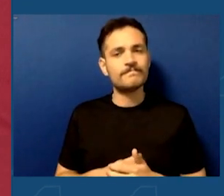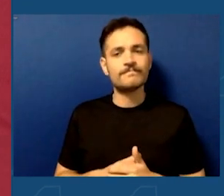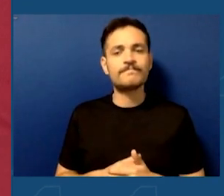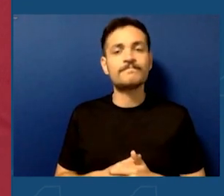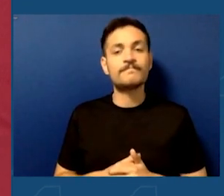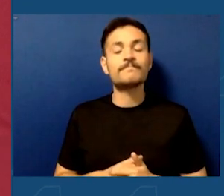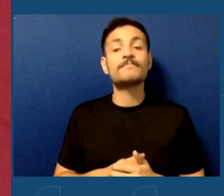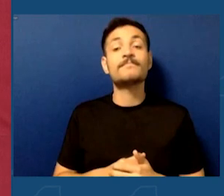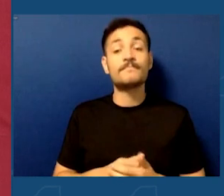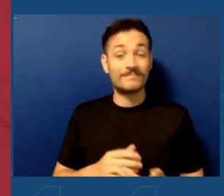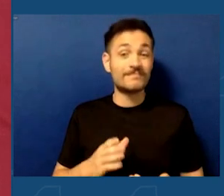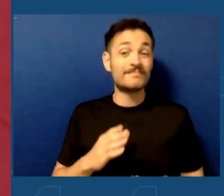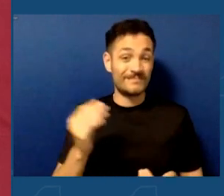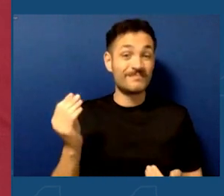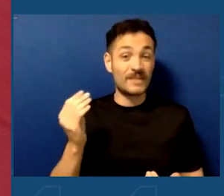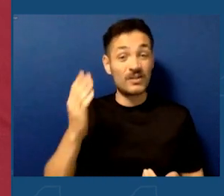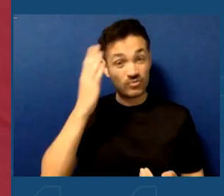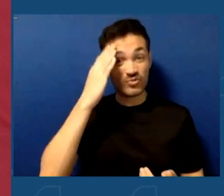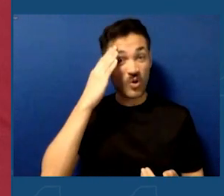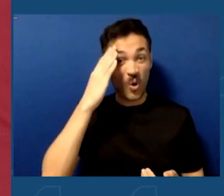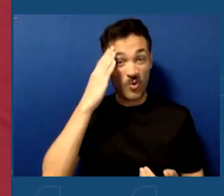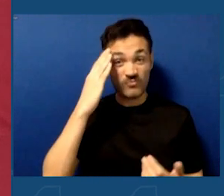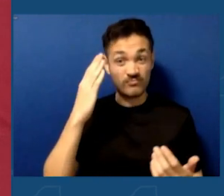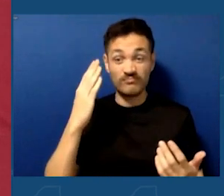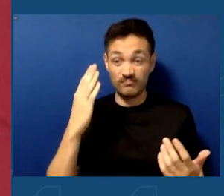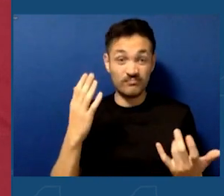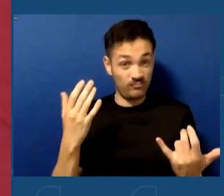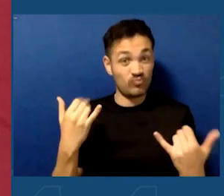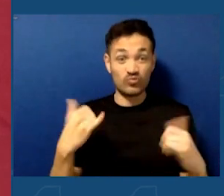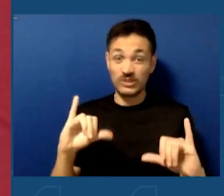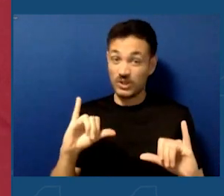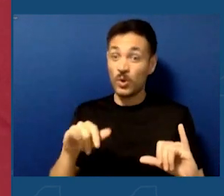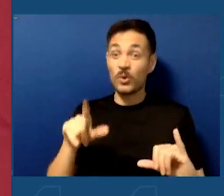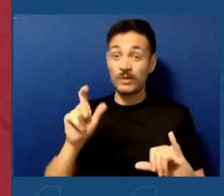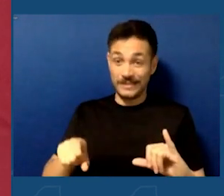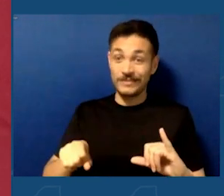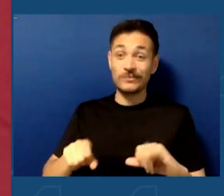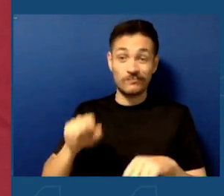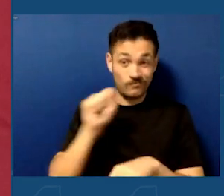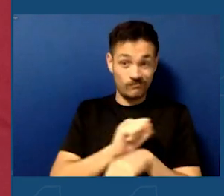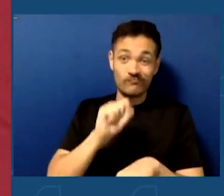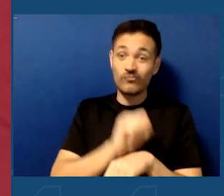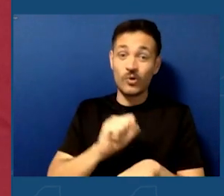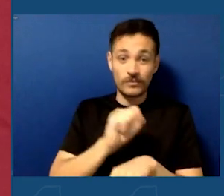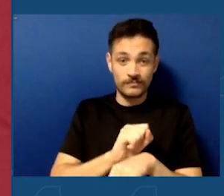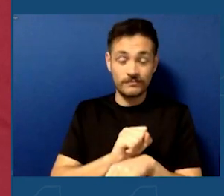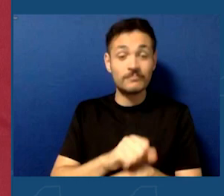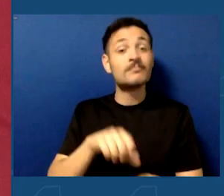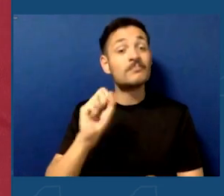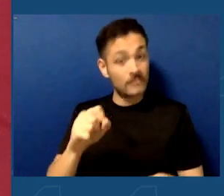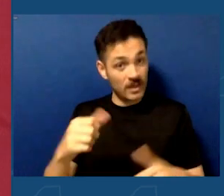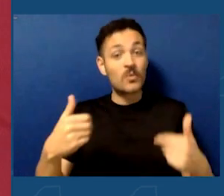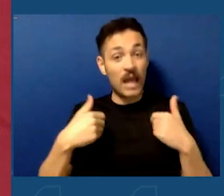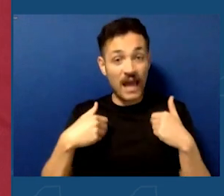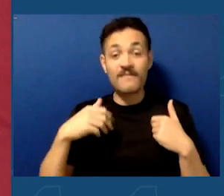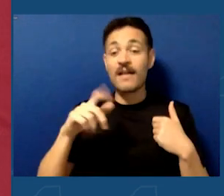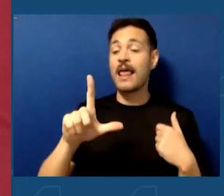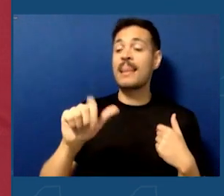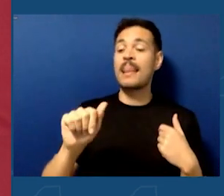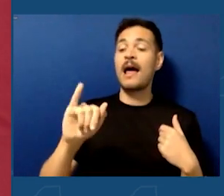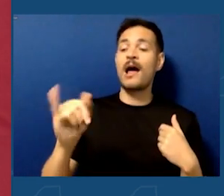there are unfinished business. Yes, there is a junta, but we have to also